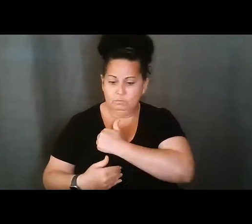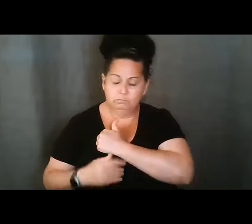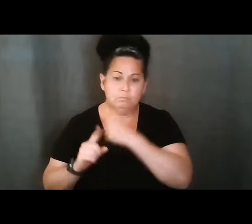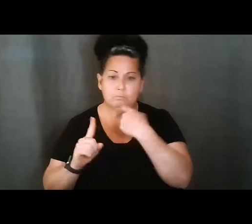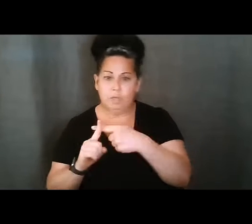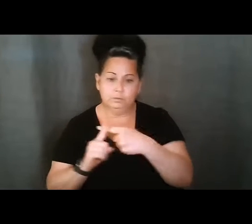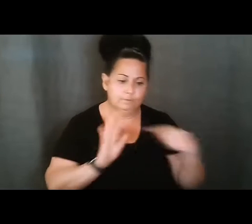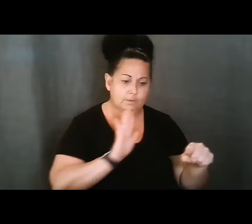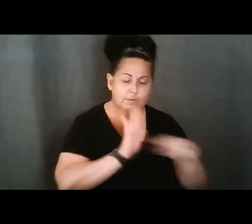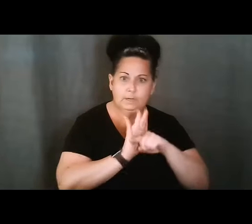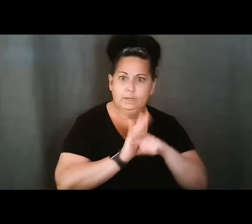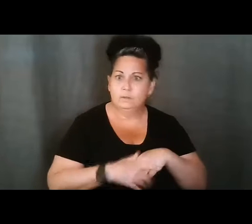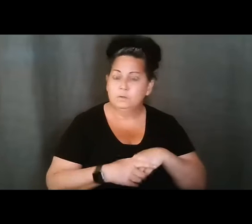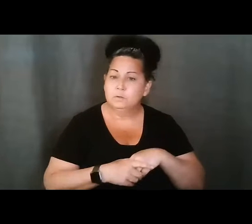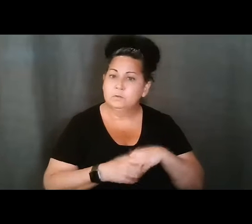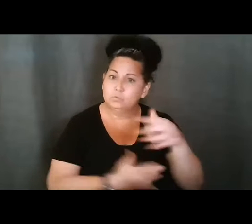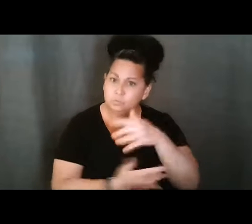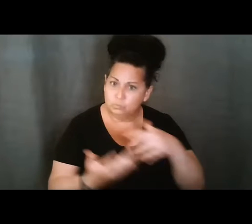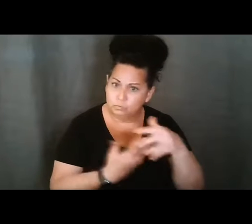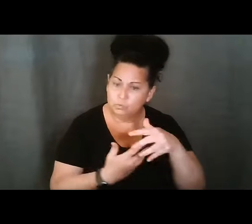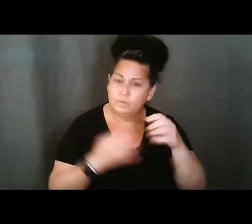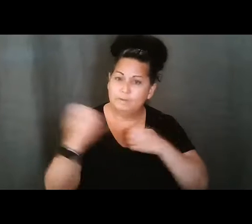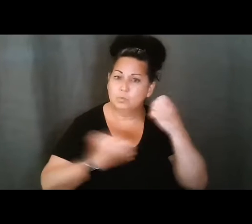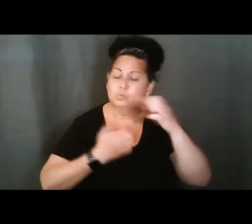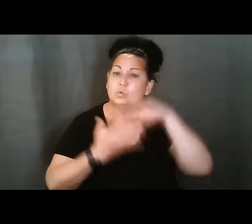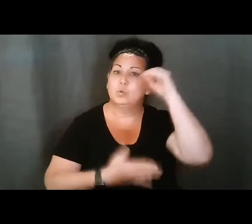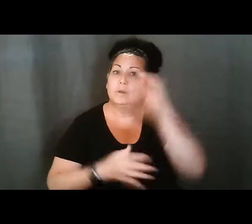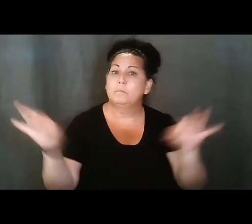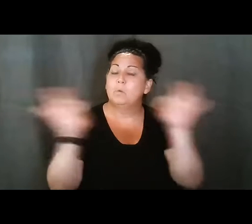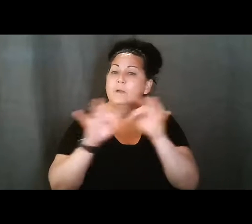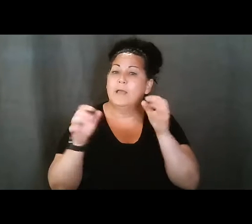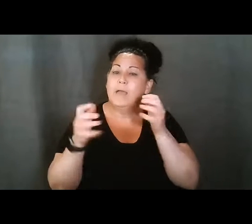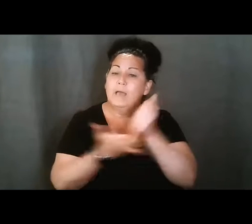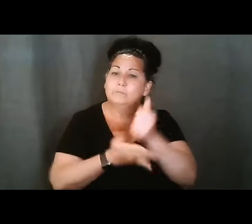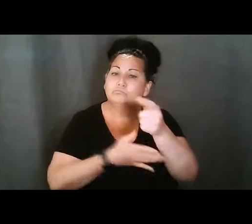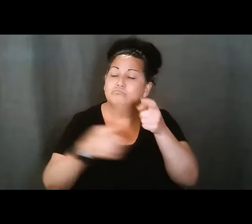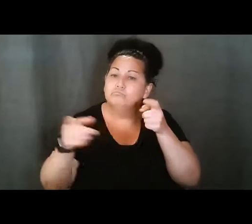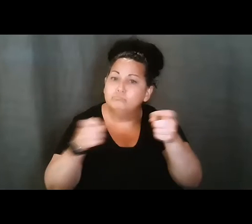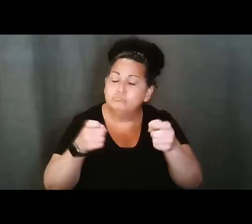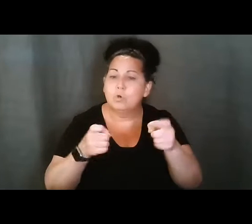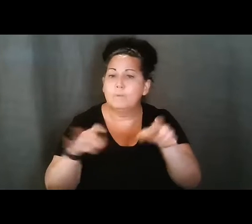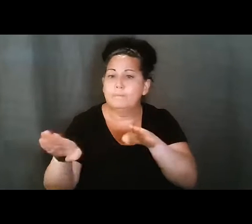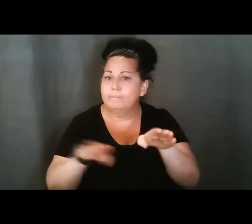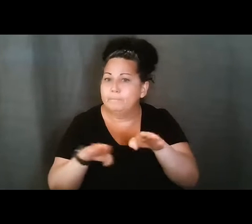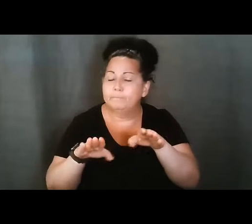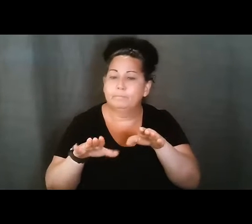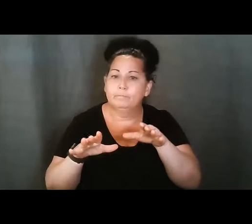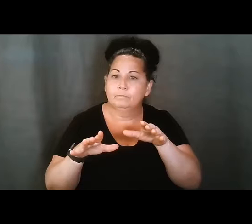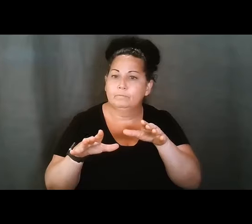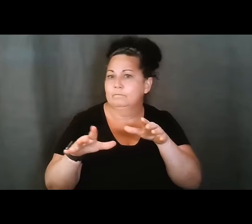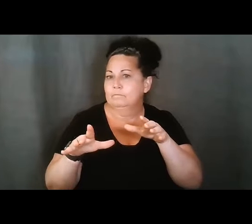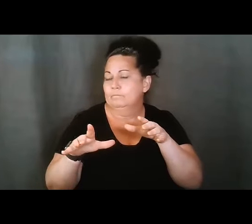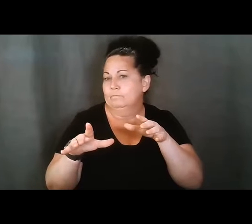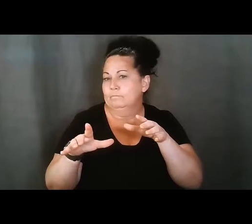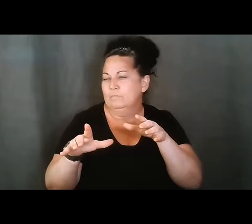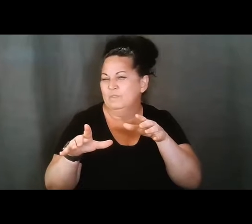Social emotional learning is important because it helps us to what? Control and manage our behavior. And then it allows us to make what?